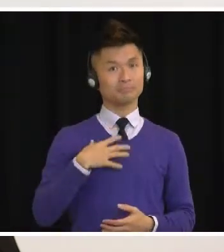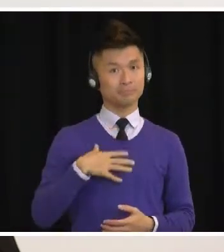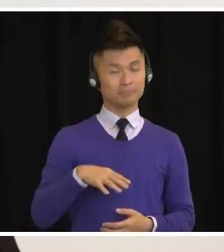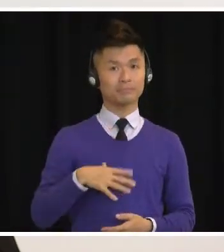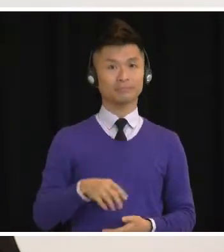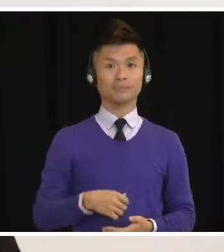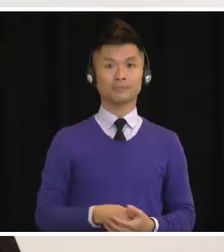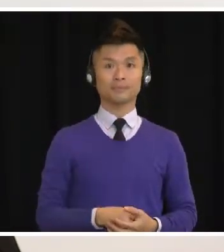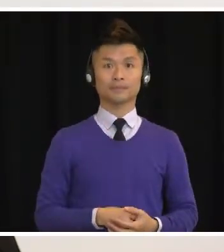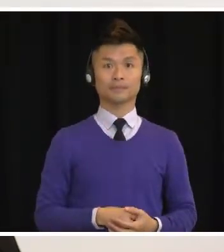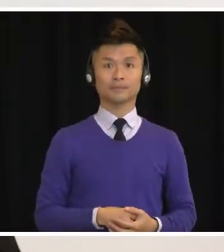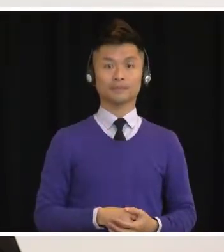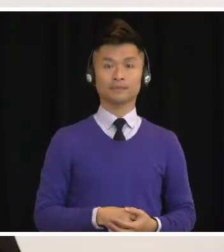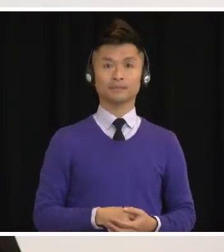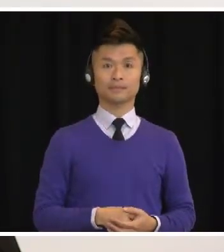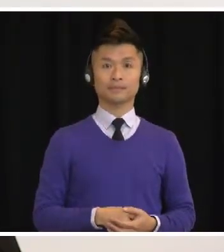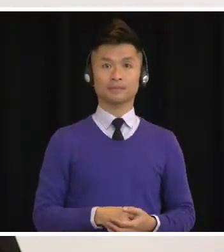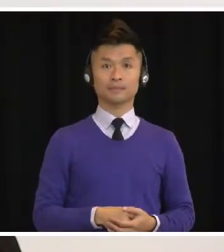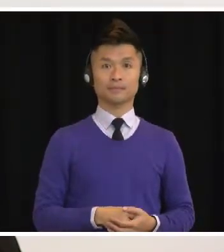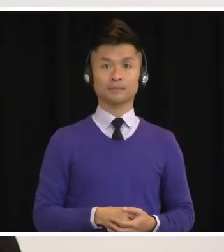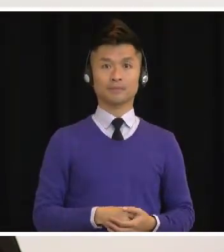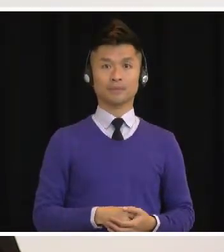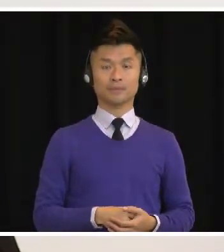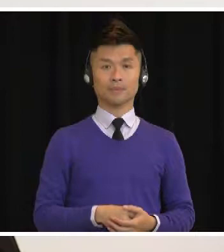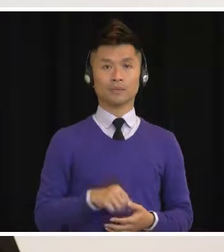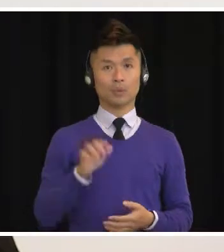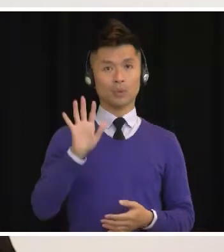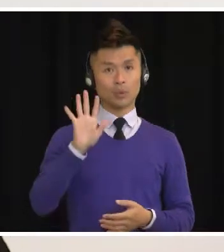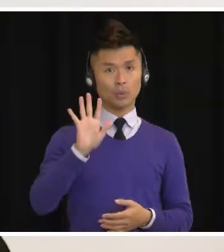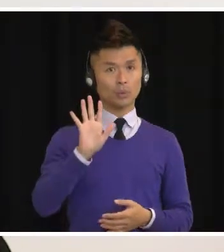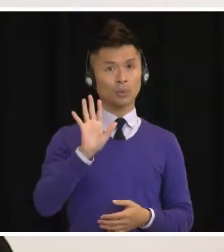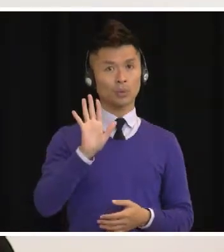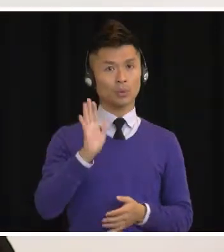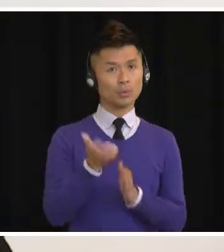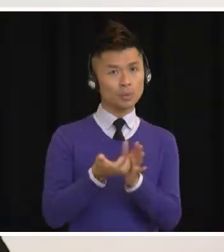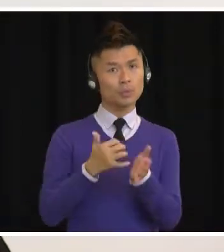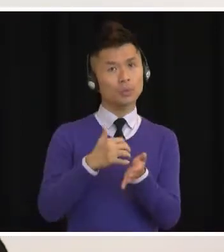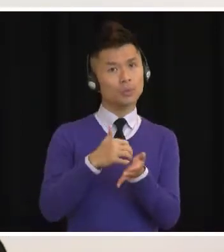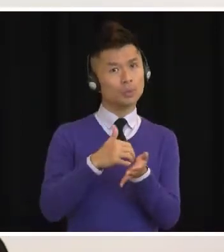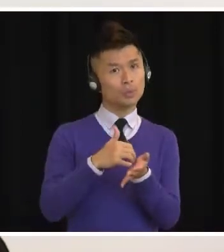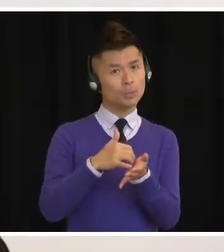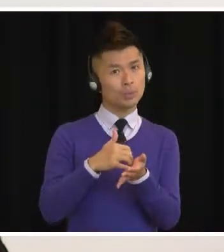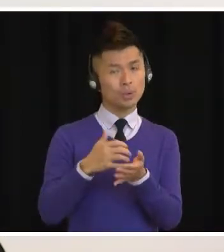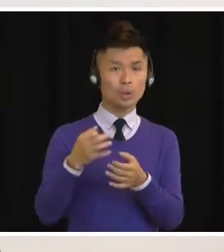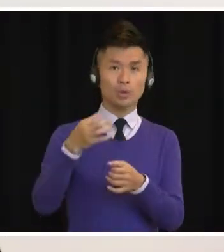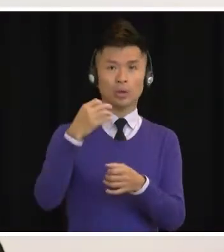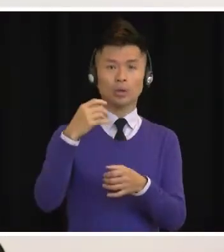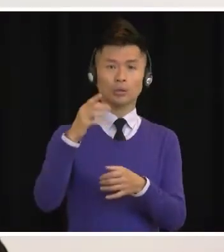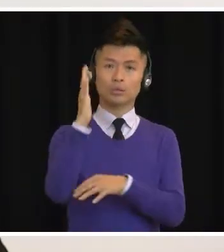substitute teachers. And those teachers are teachers for